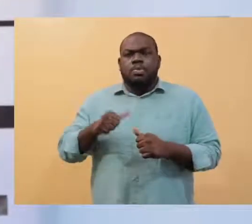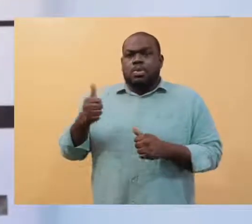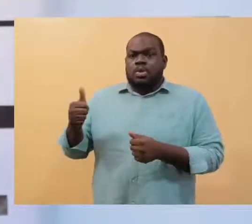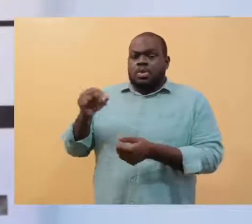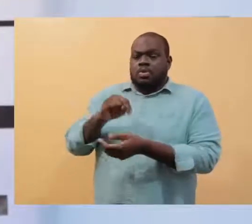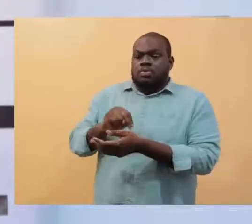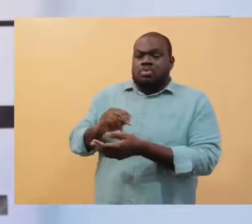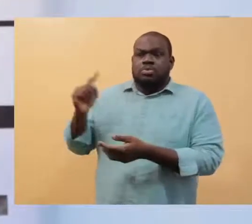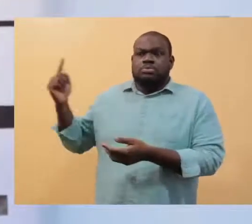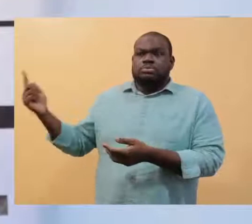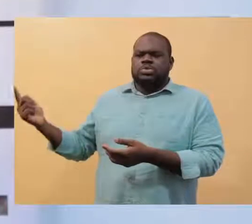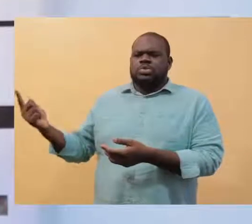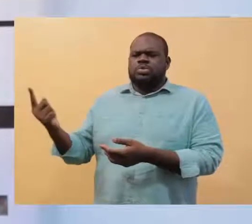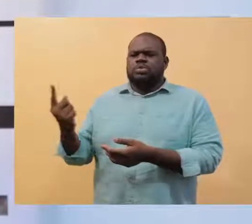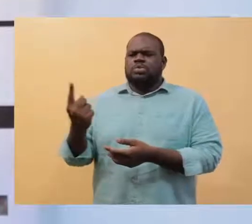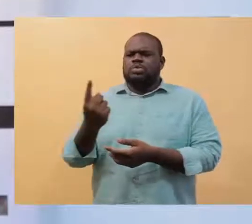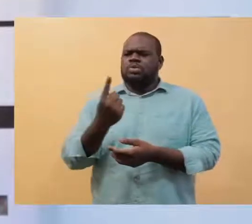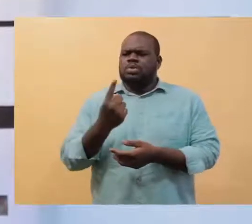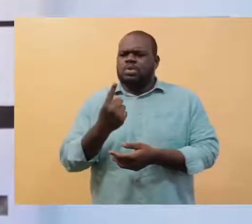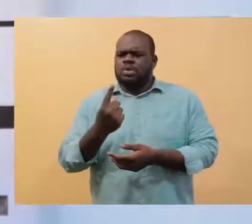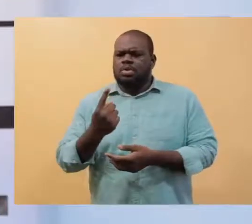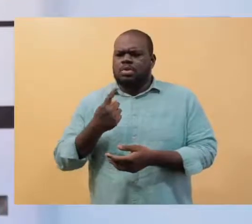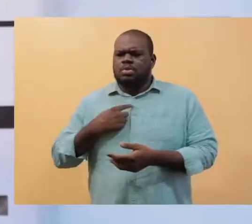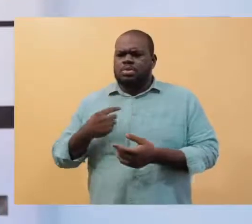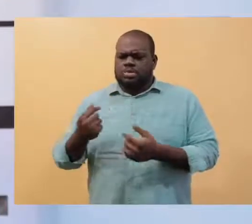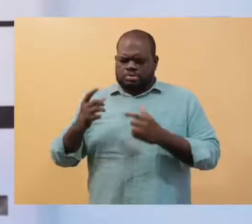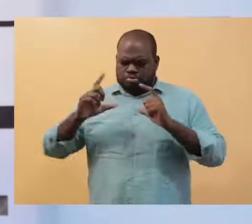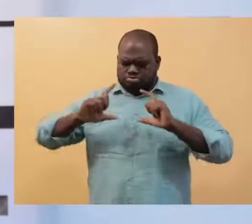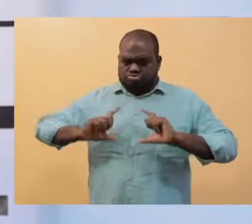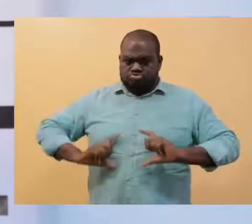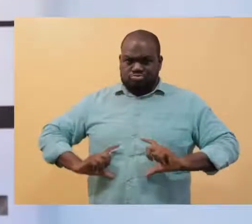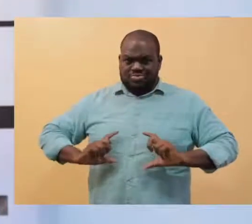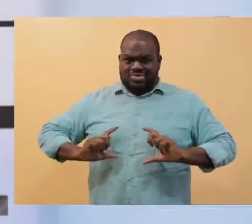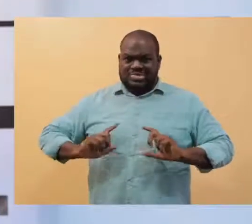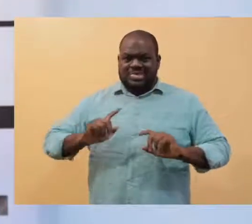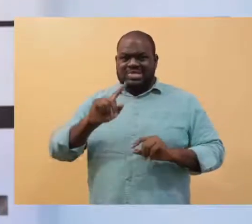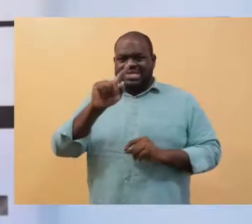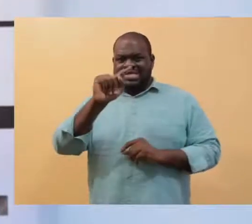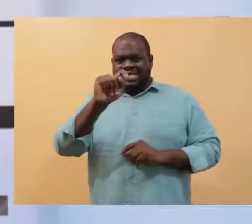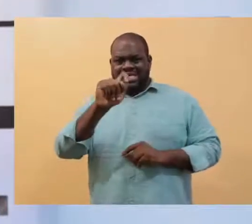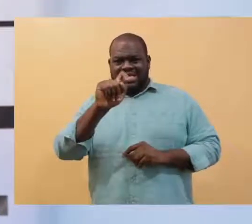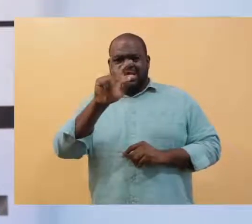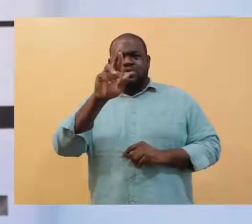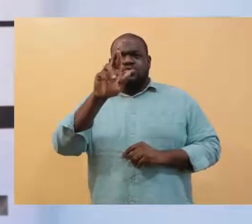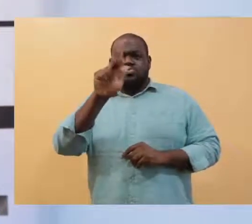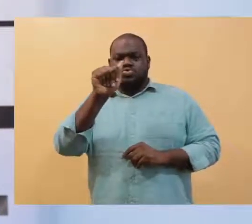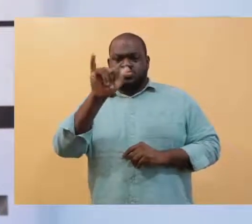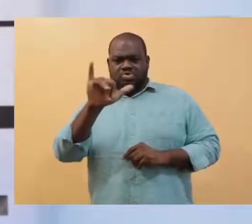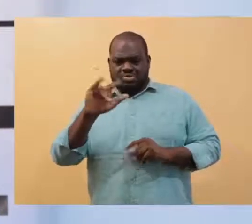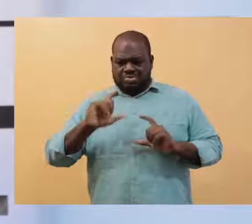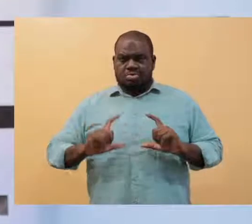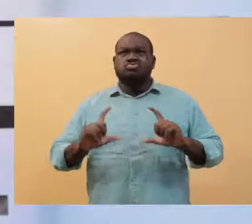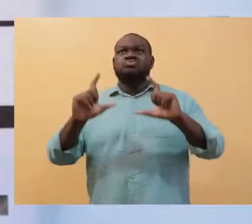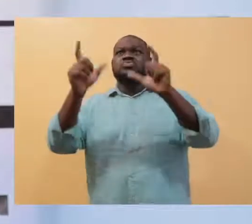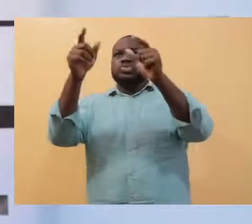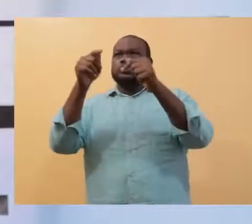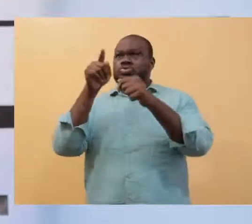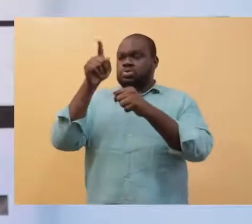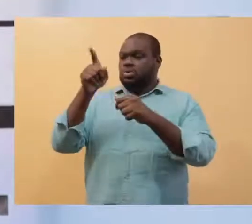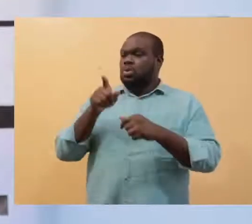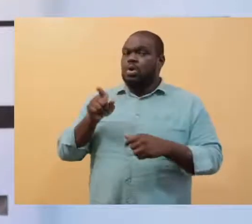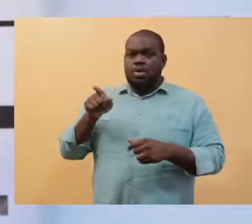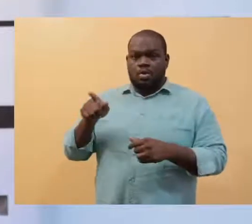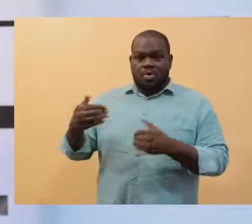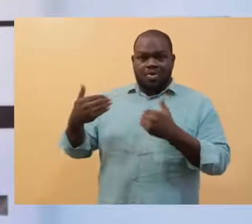telling me, "Just to let you know, your X-ray results have come back. You've got pneumonia in the lungs, and